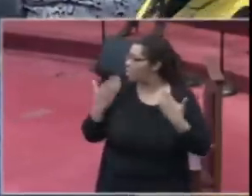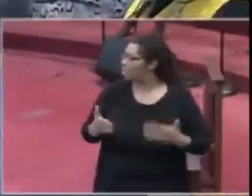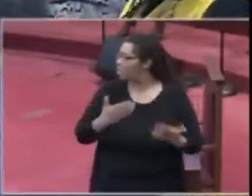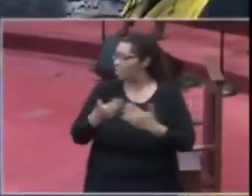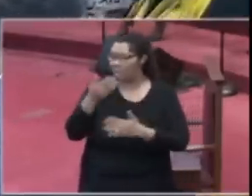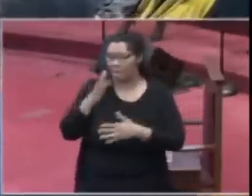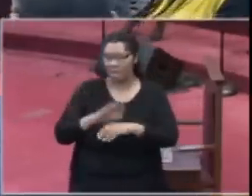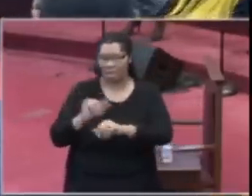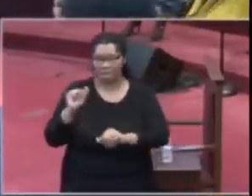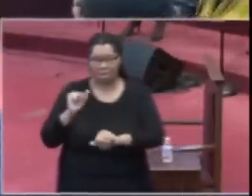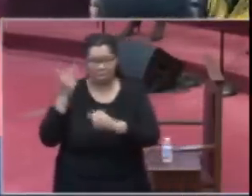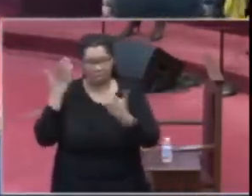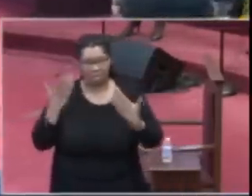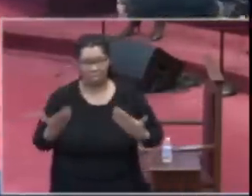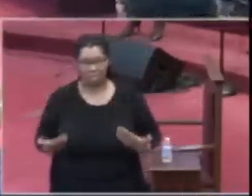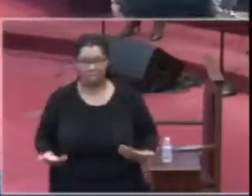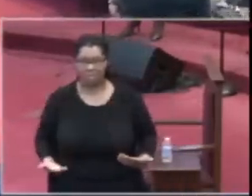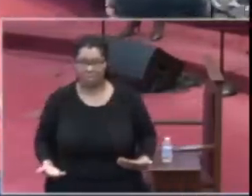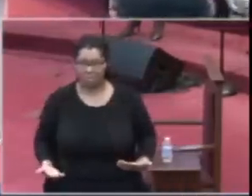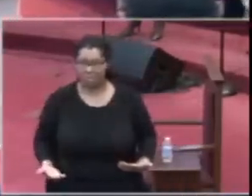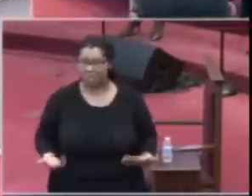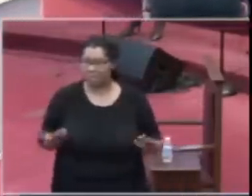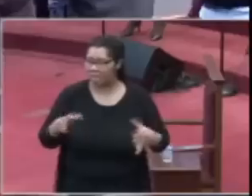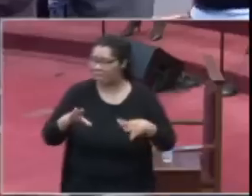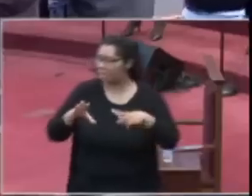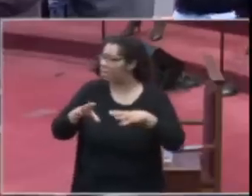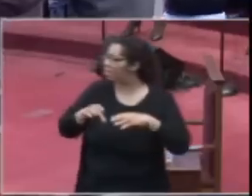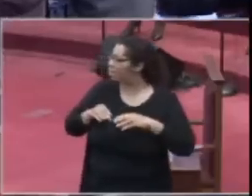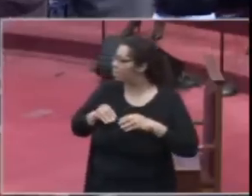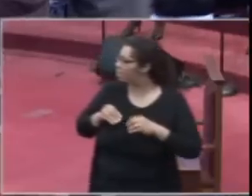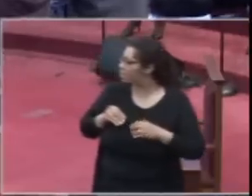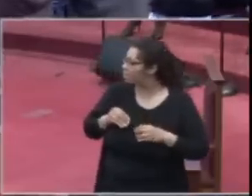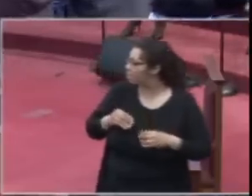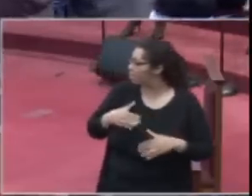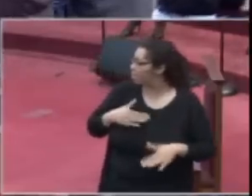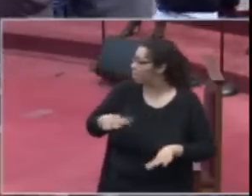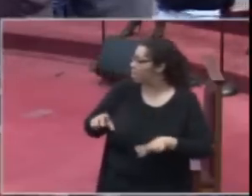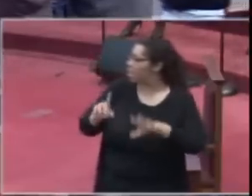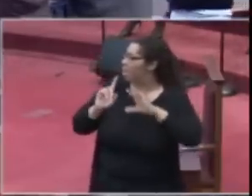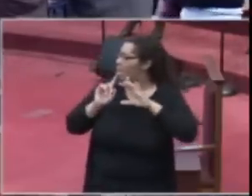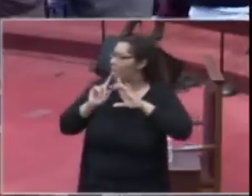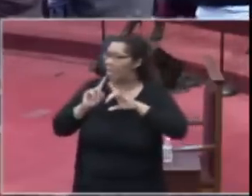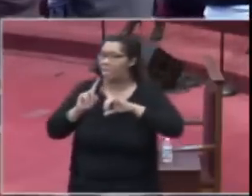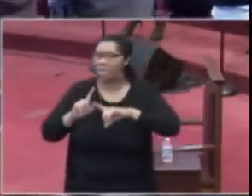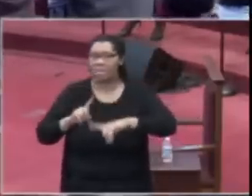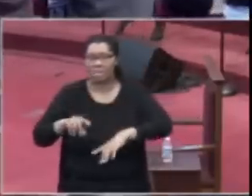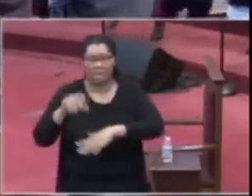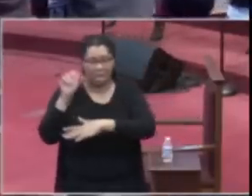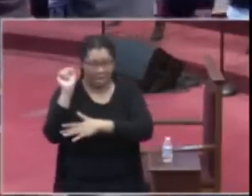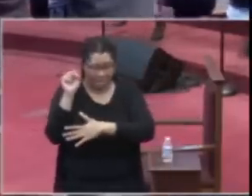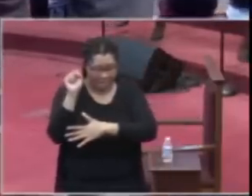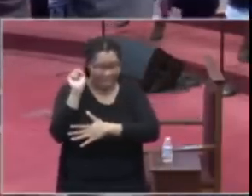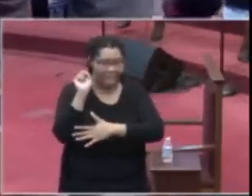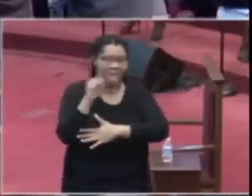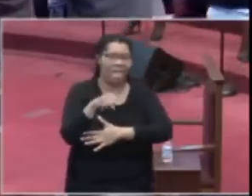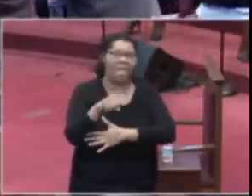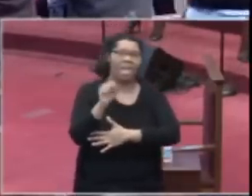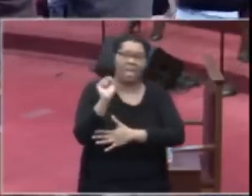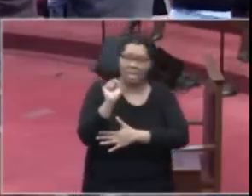you? God bless you. Yep, God be praised for you. I'll say yes. Come on, who